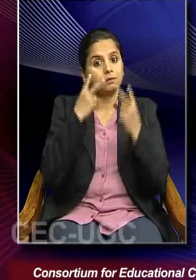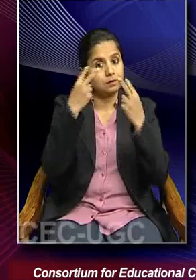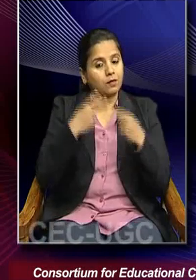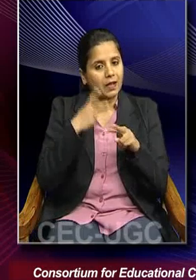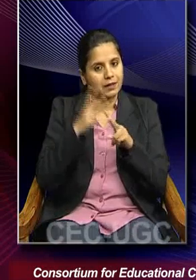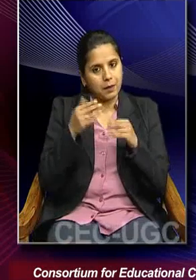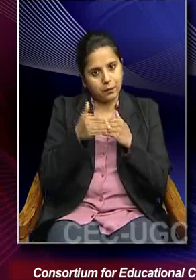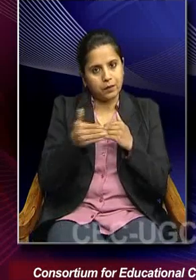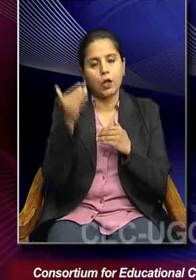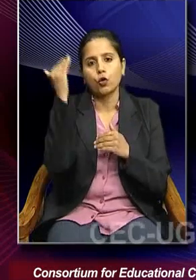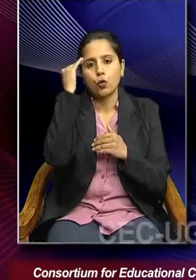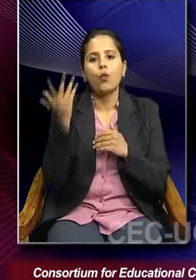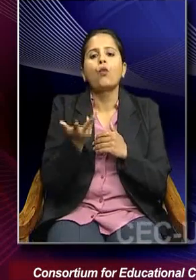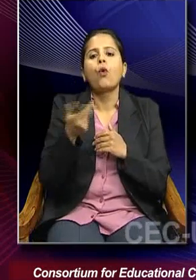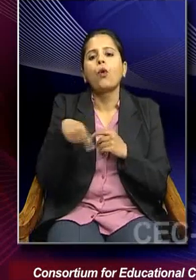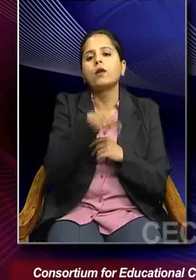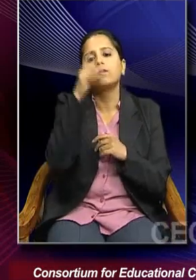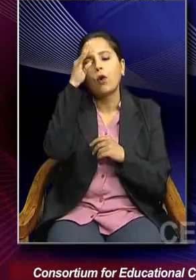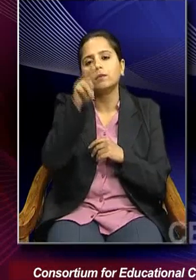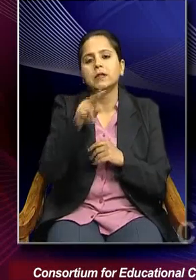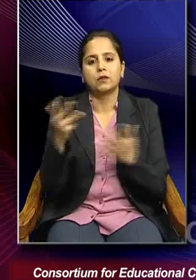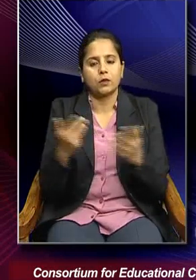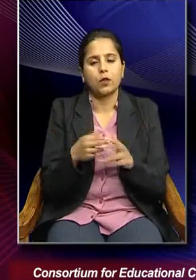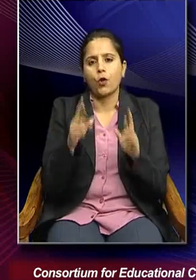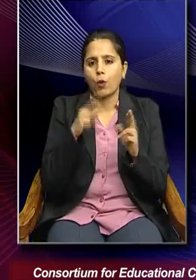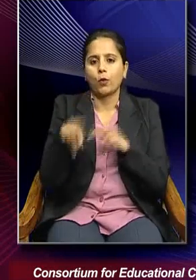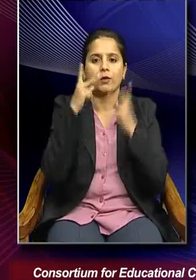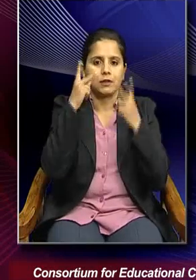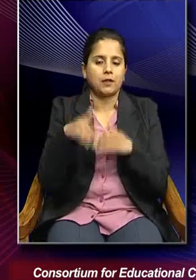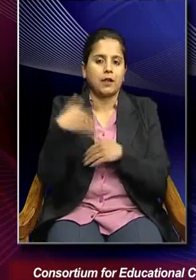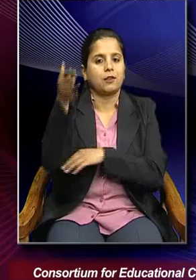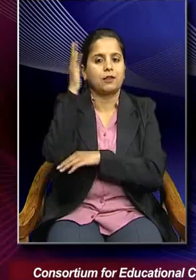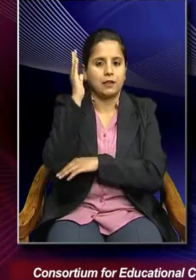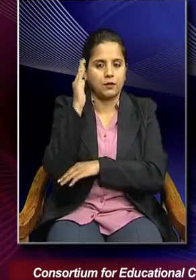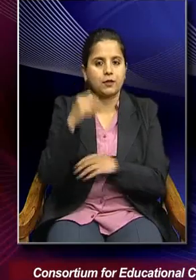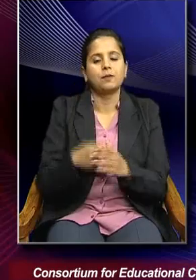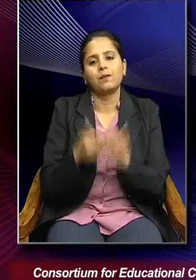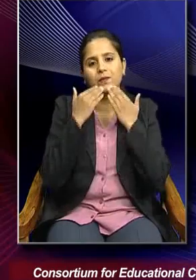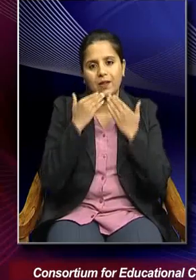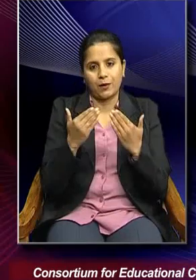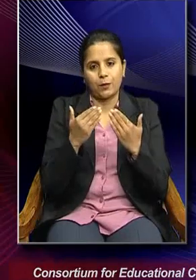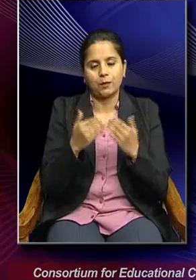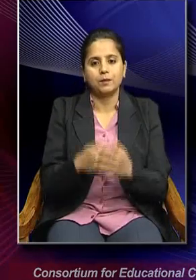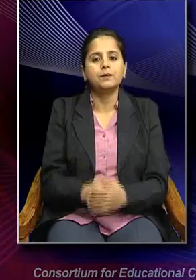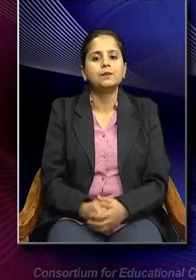us and knowing what is philosophy. So hope to see you in the next lecture. Thank you.